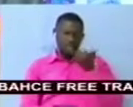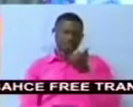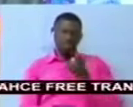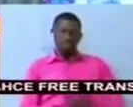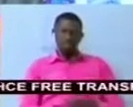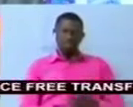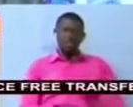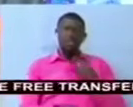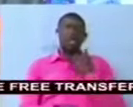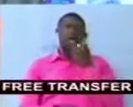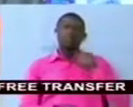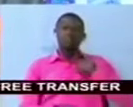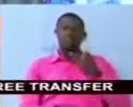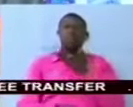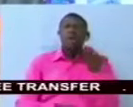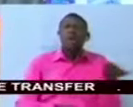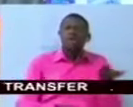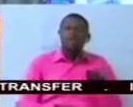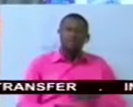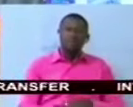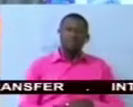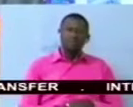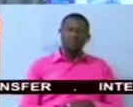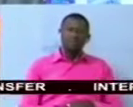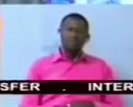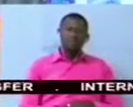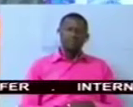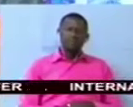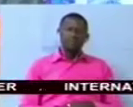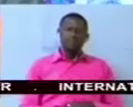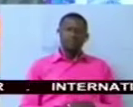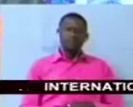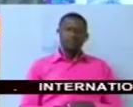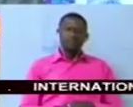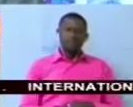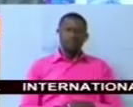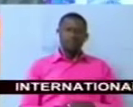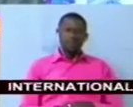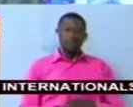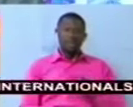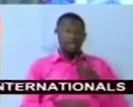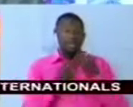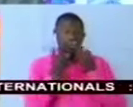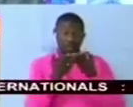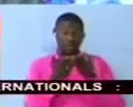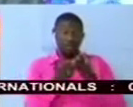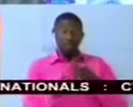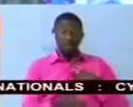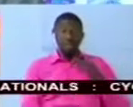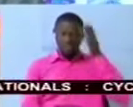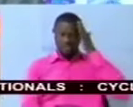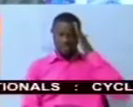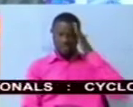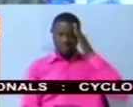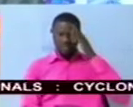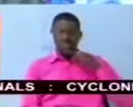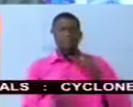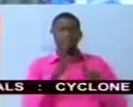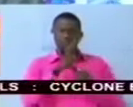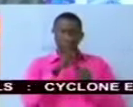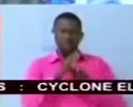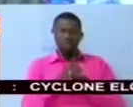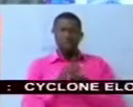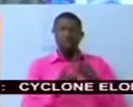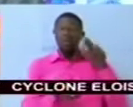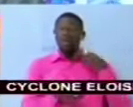ah dama foné warna def lolu rek suma déggé lu melni. Yes, I said yes, I should have done that when I